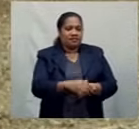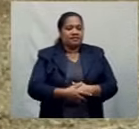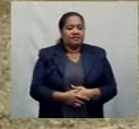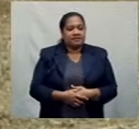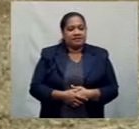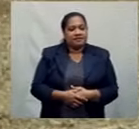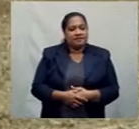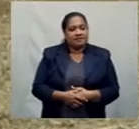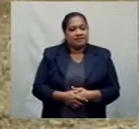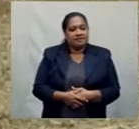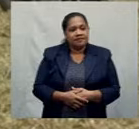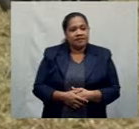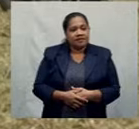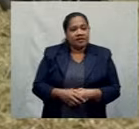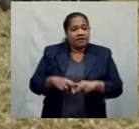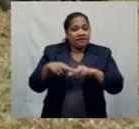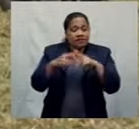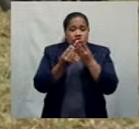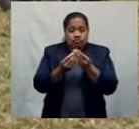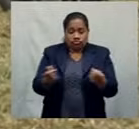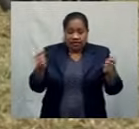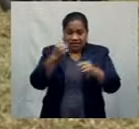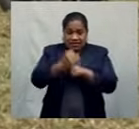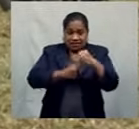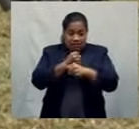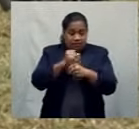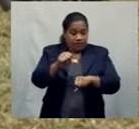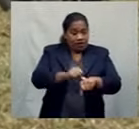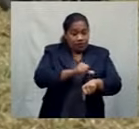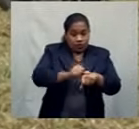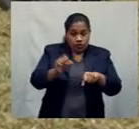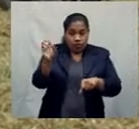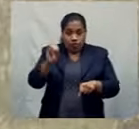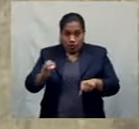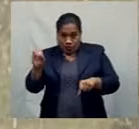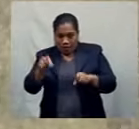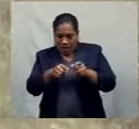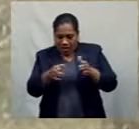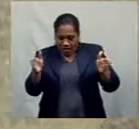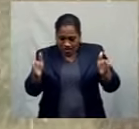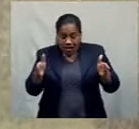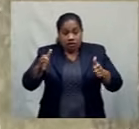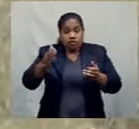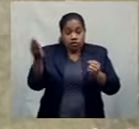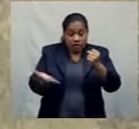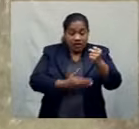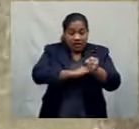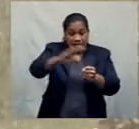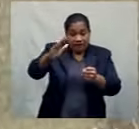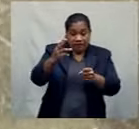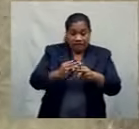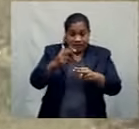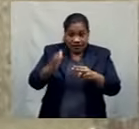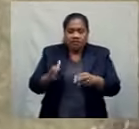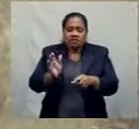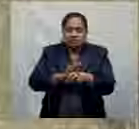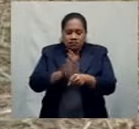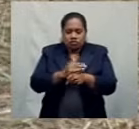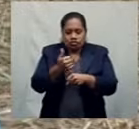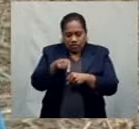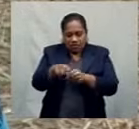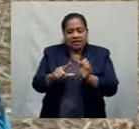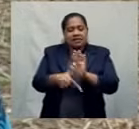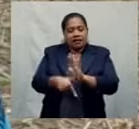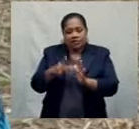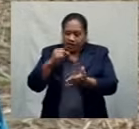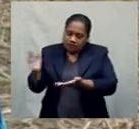Fiji's dry season runs from April to October, and cane farmers are making use of this time to harvest their cane.